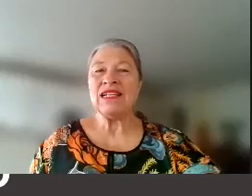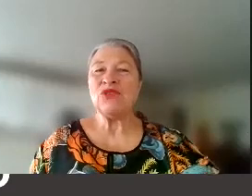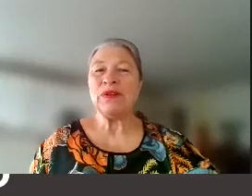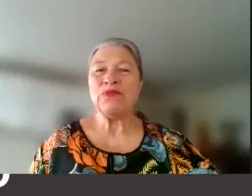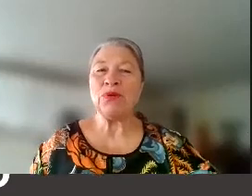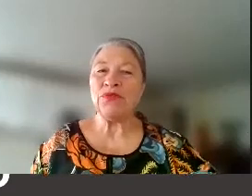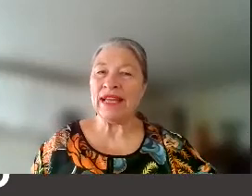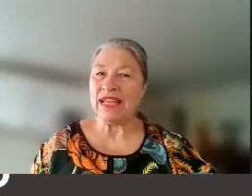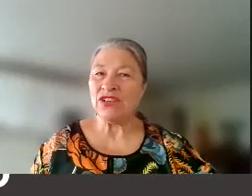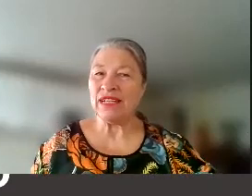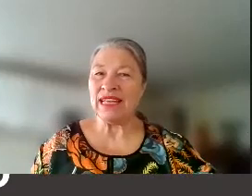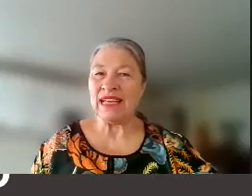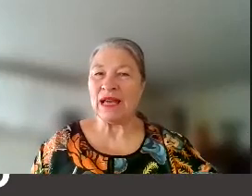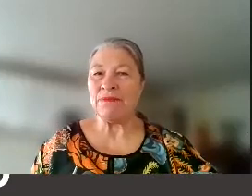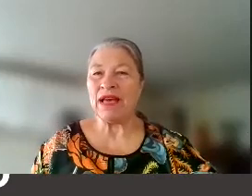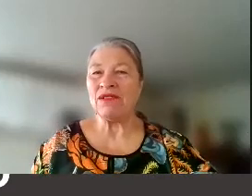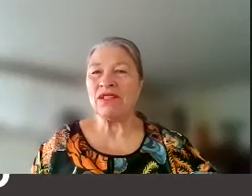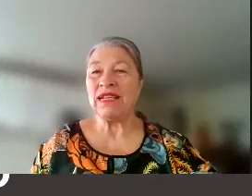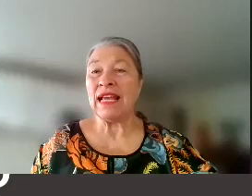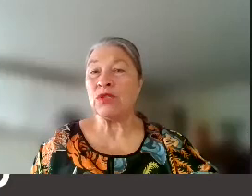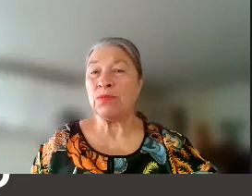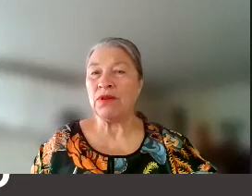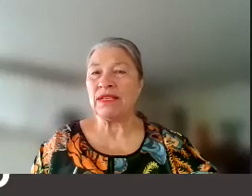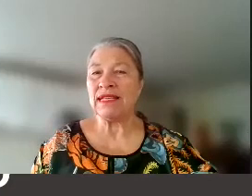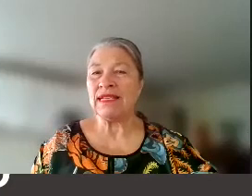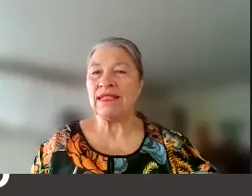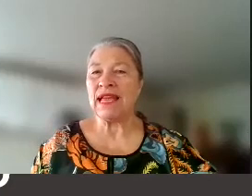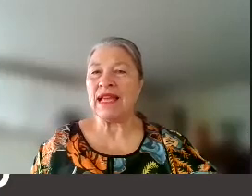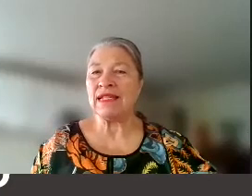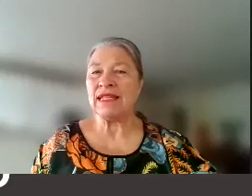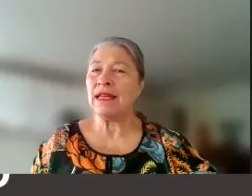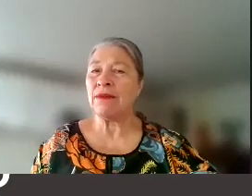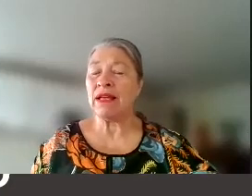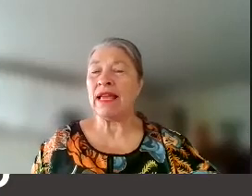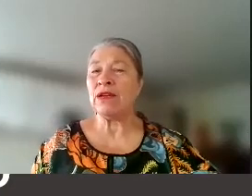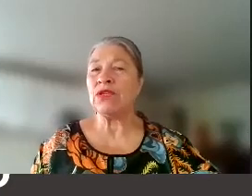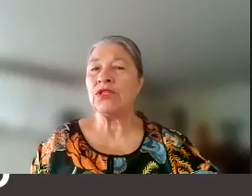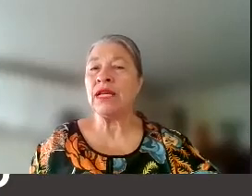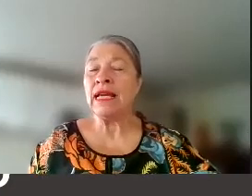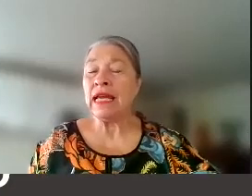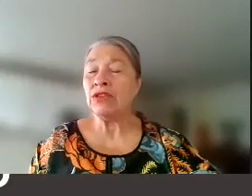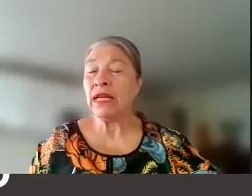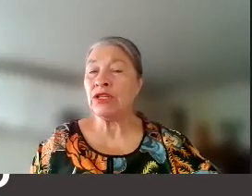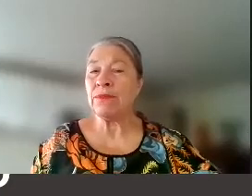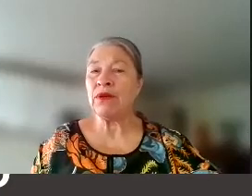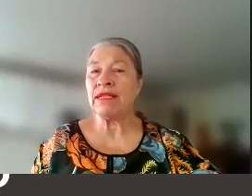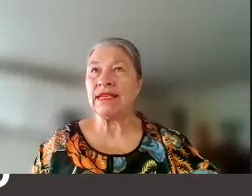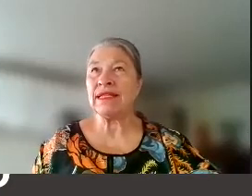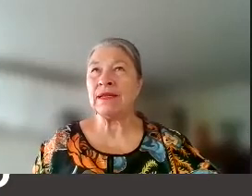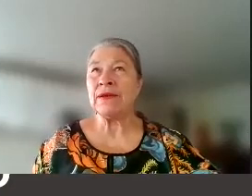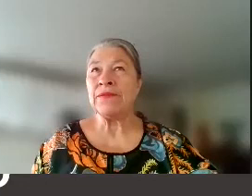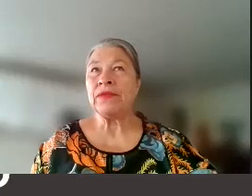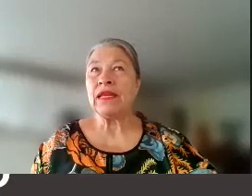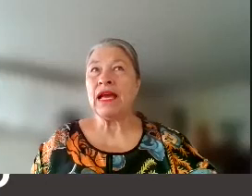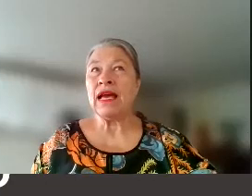And a little bit of provocation here about language policies and thinking about language education